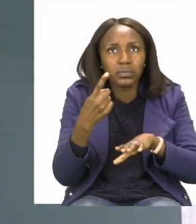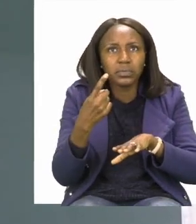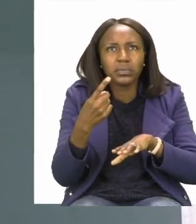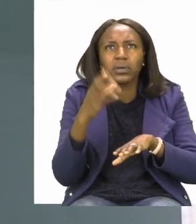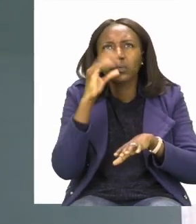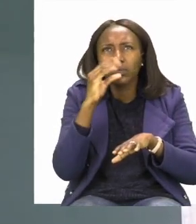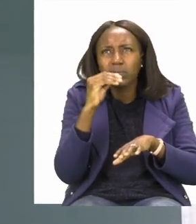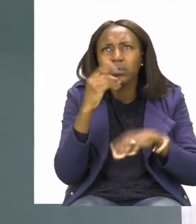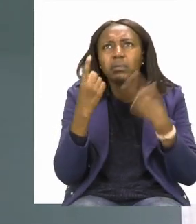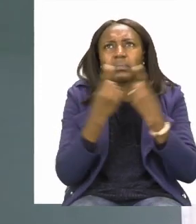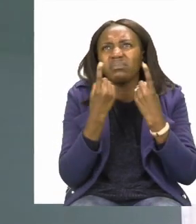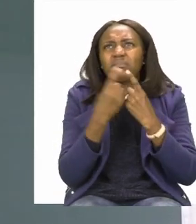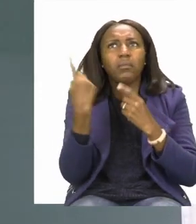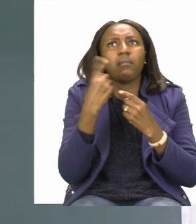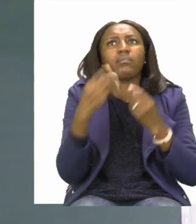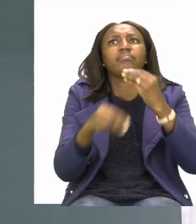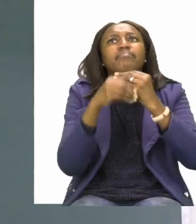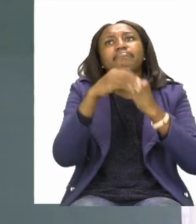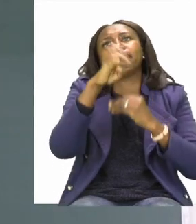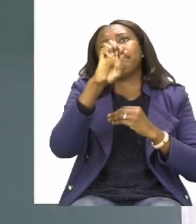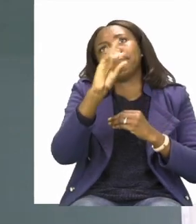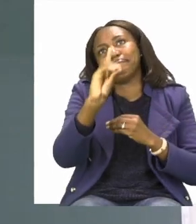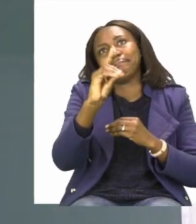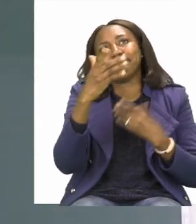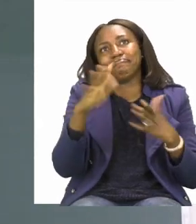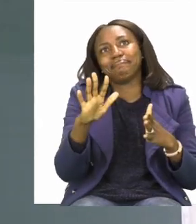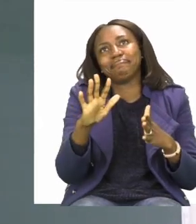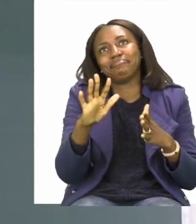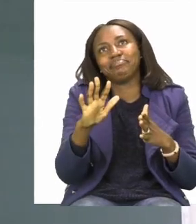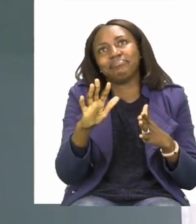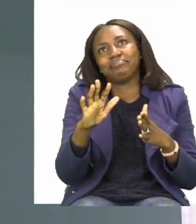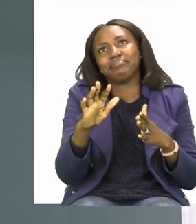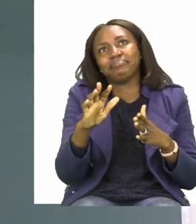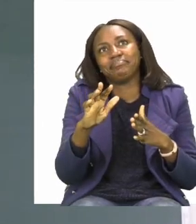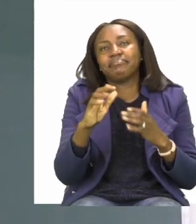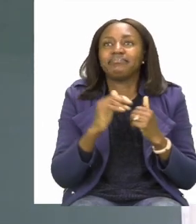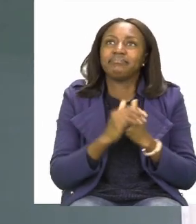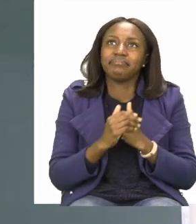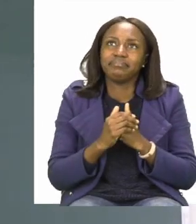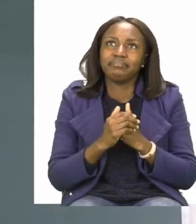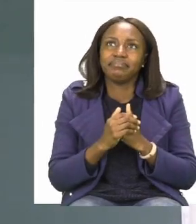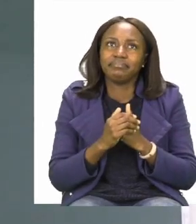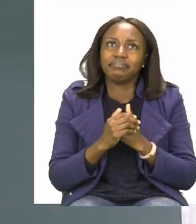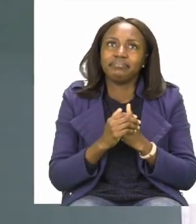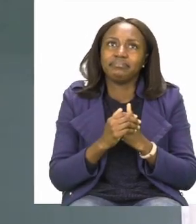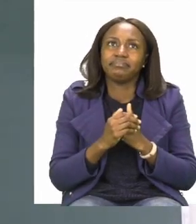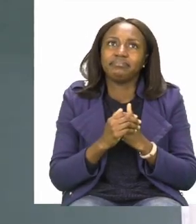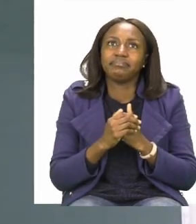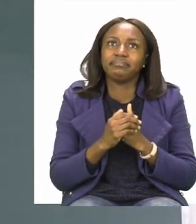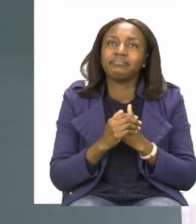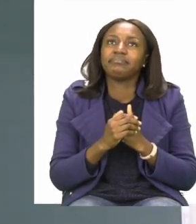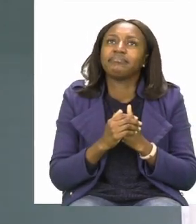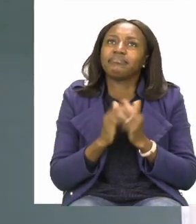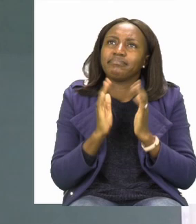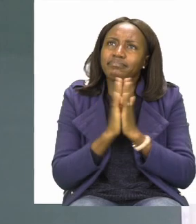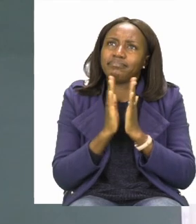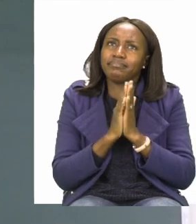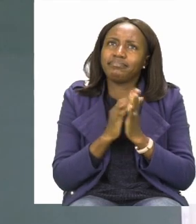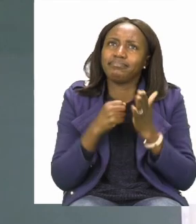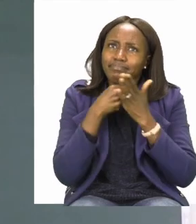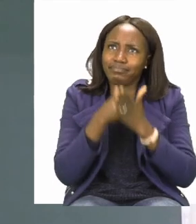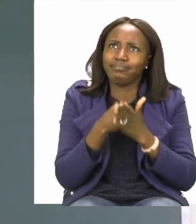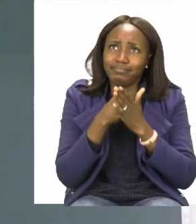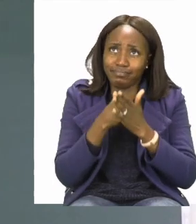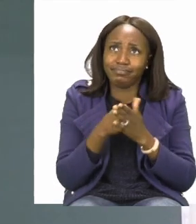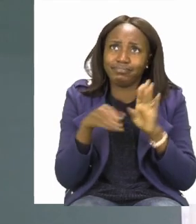talked, played that are still just adding ed. So first try and use